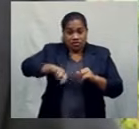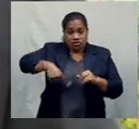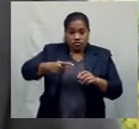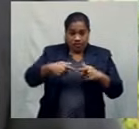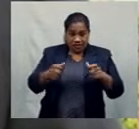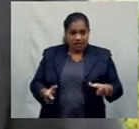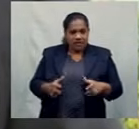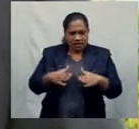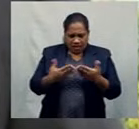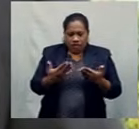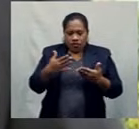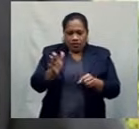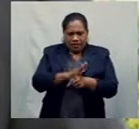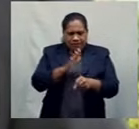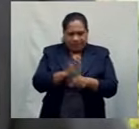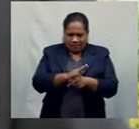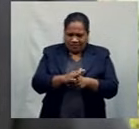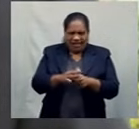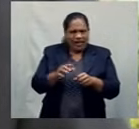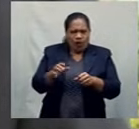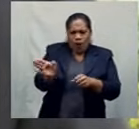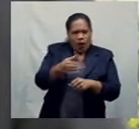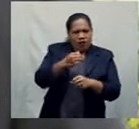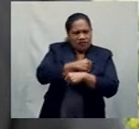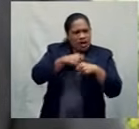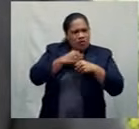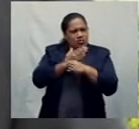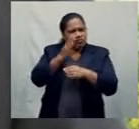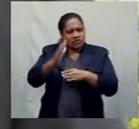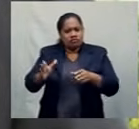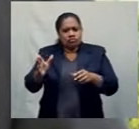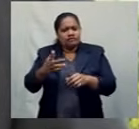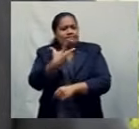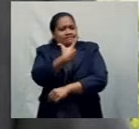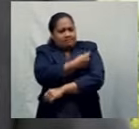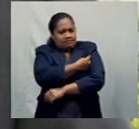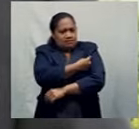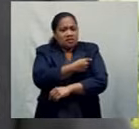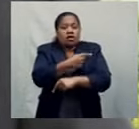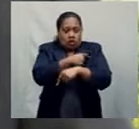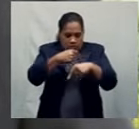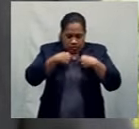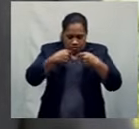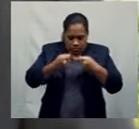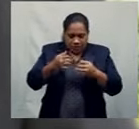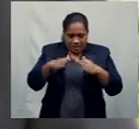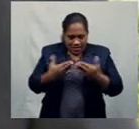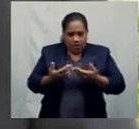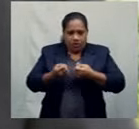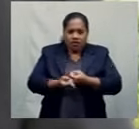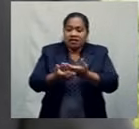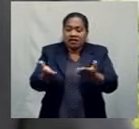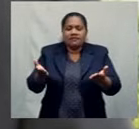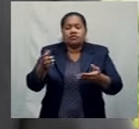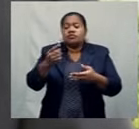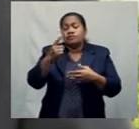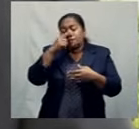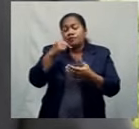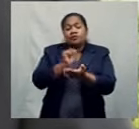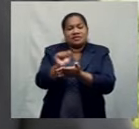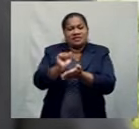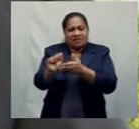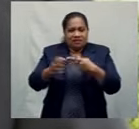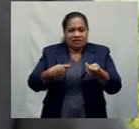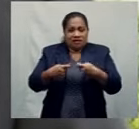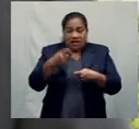compulsory enough for all our workers to get the jab. And we will be rolling this out to the market vendors, the permanent market vendors, that they have to have the jab. No